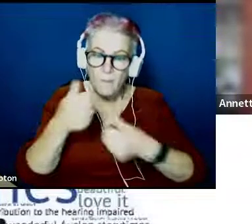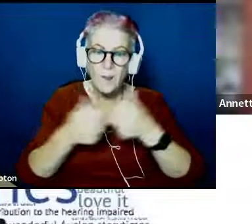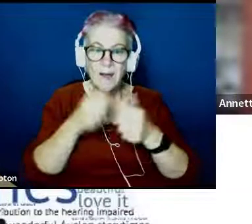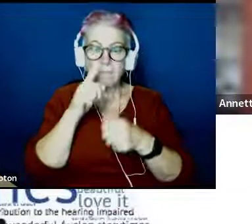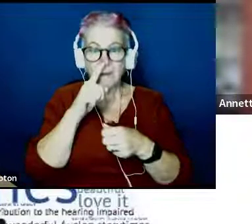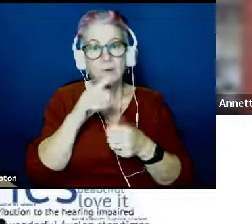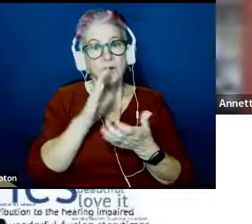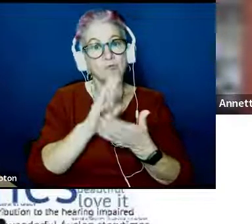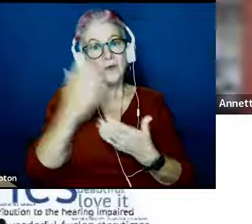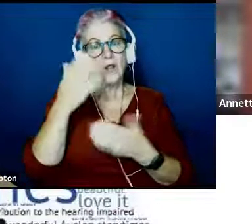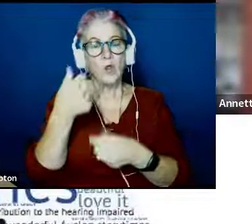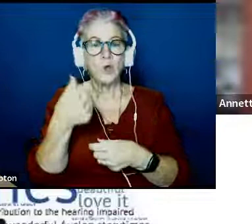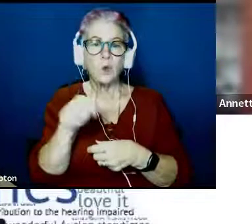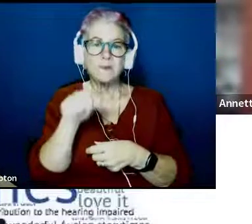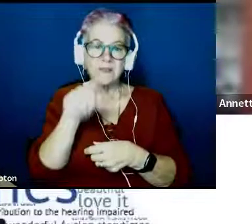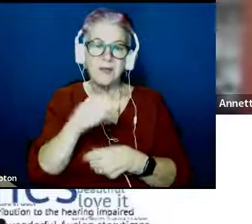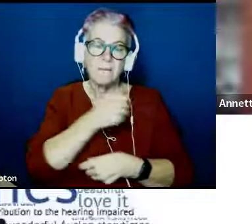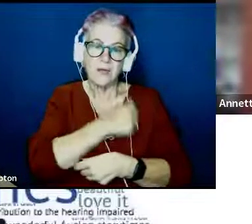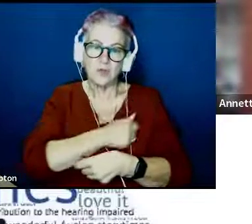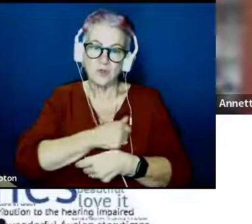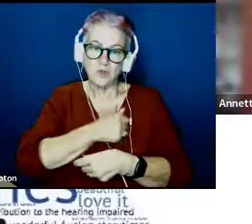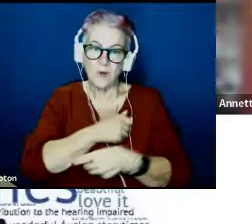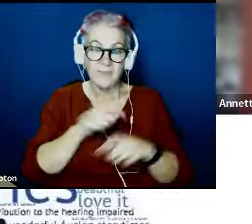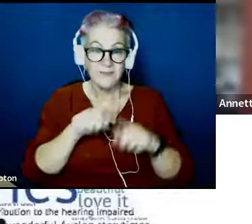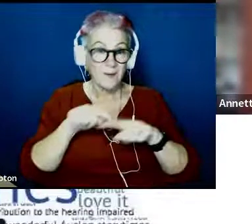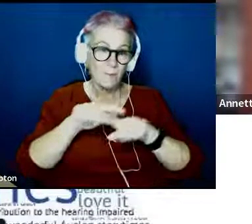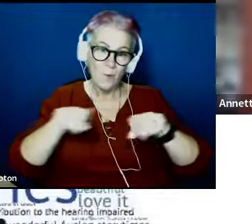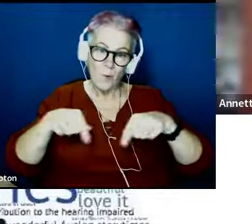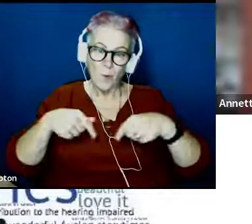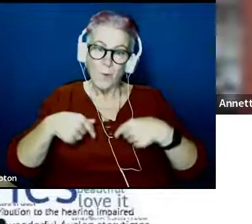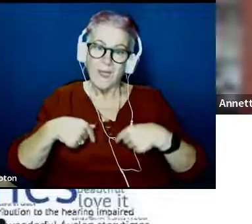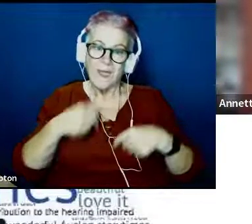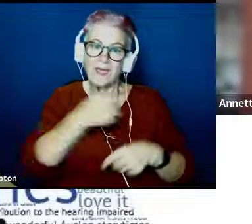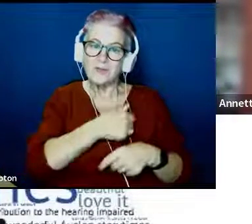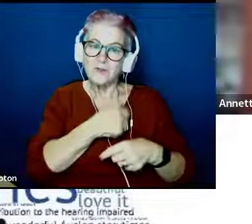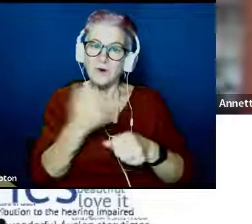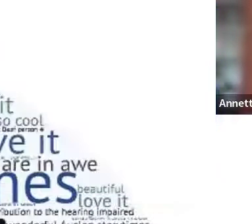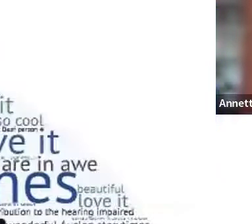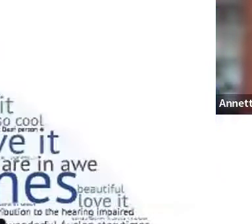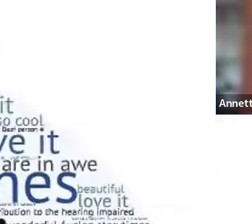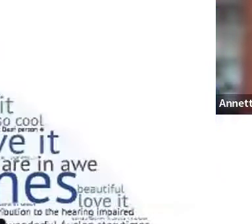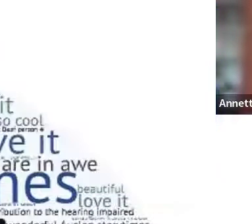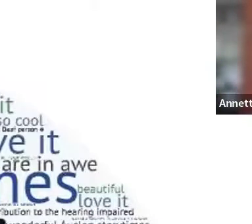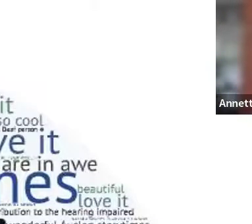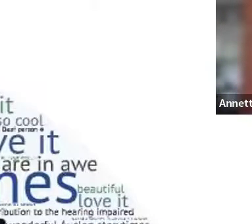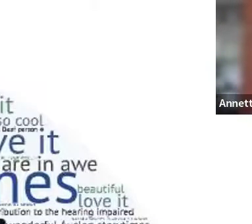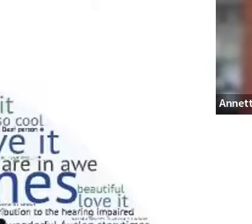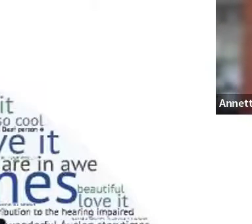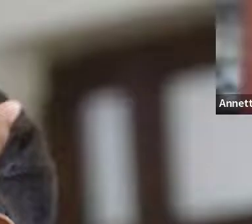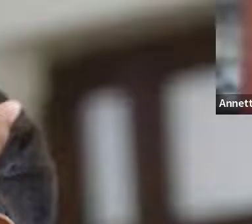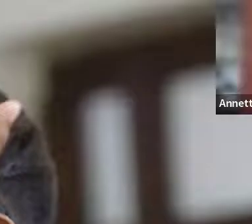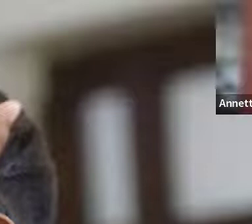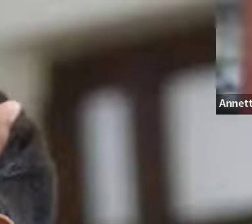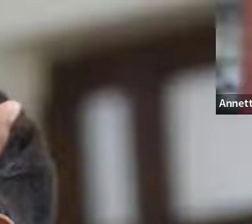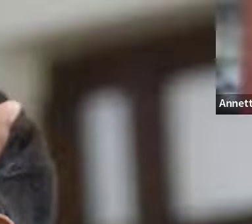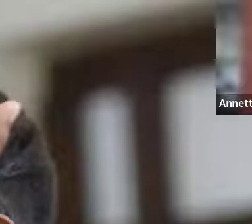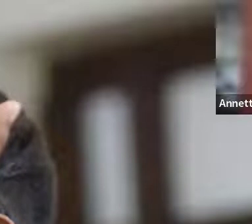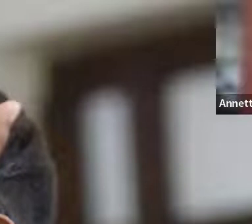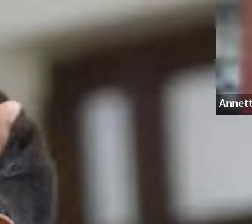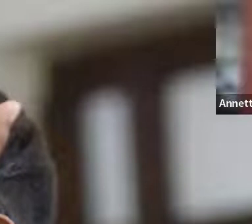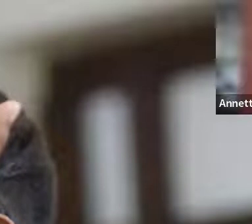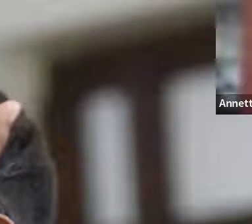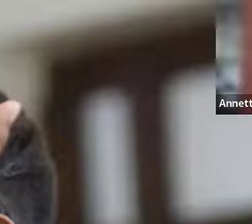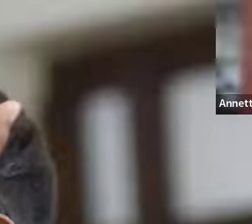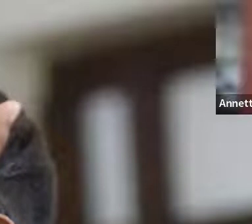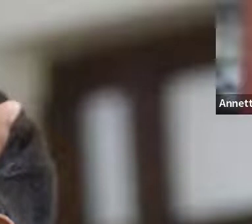them and enjoying them as much as we enjoy putting them together. And that's it from